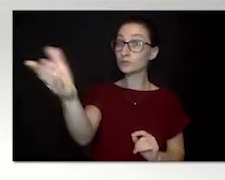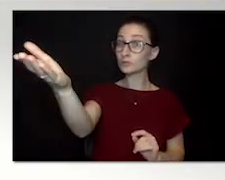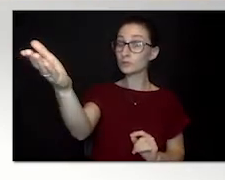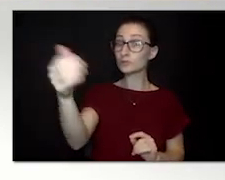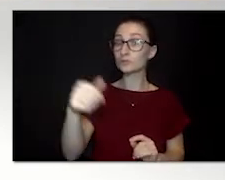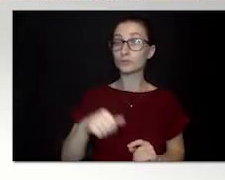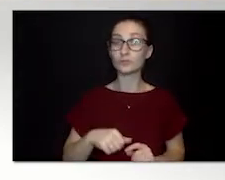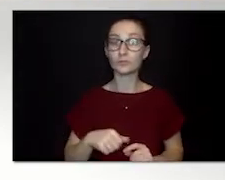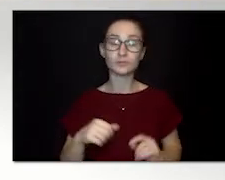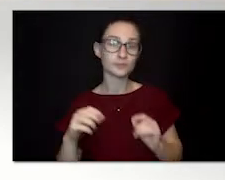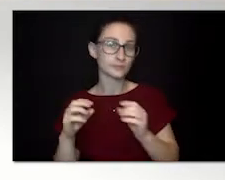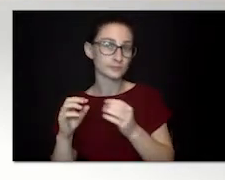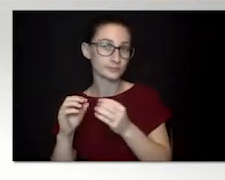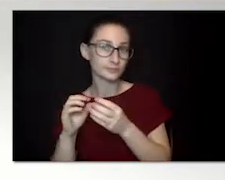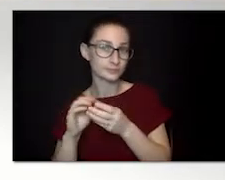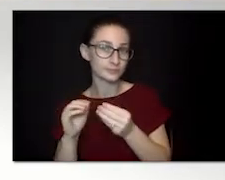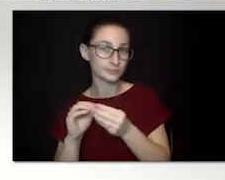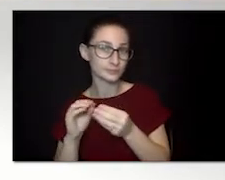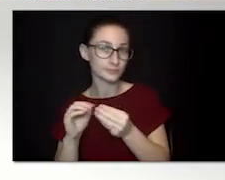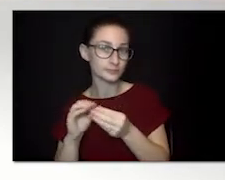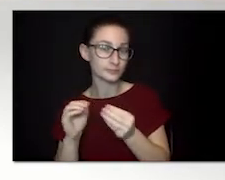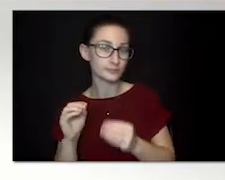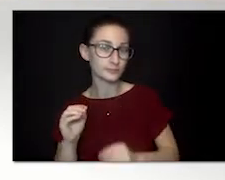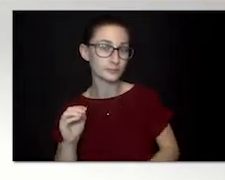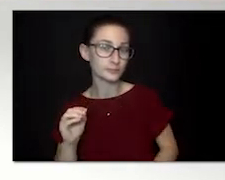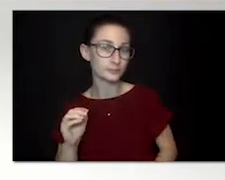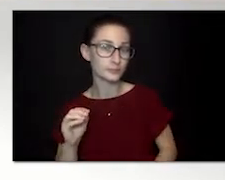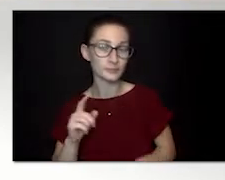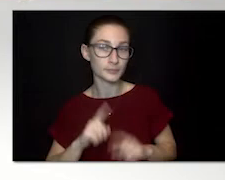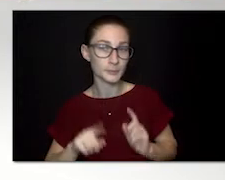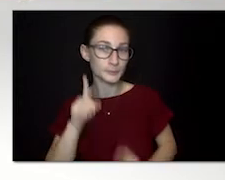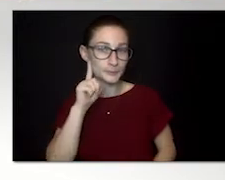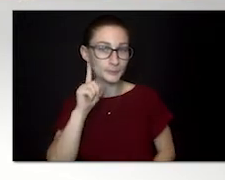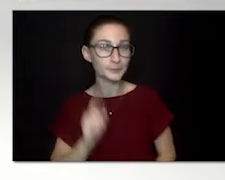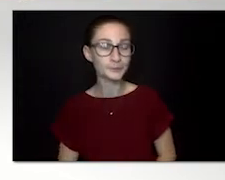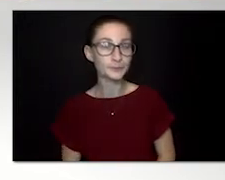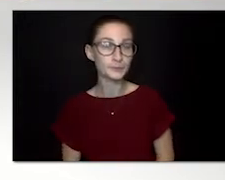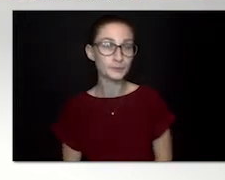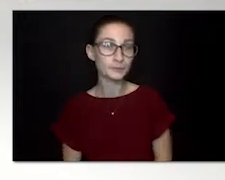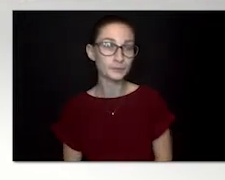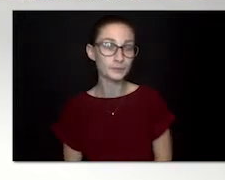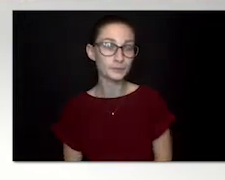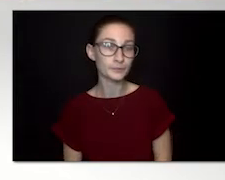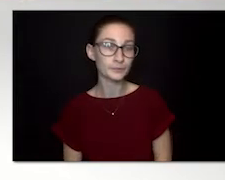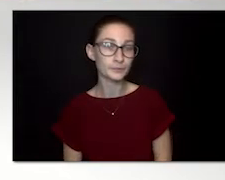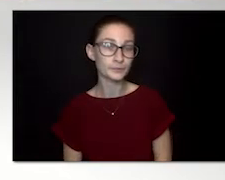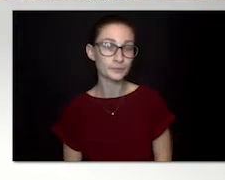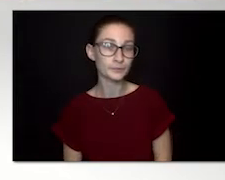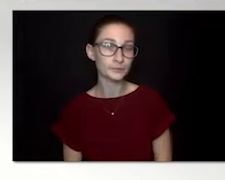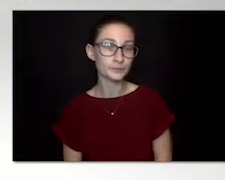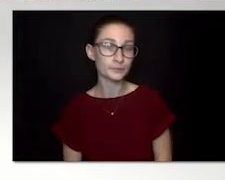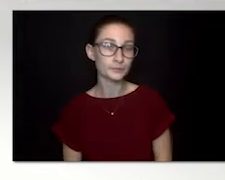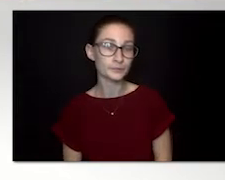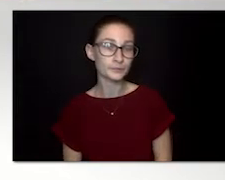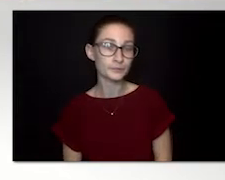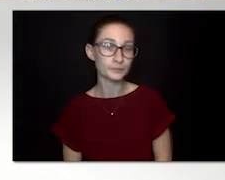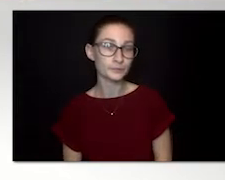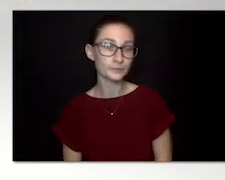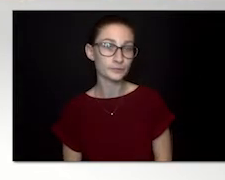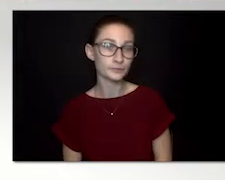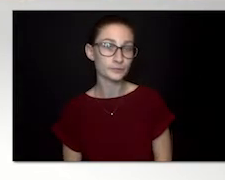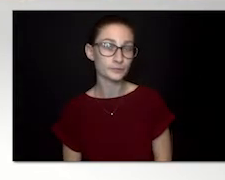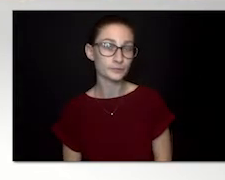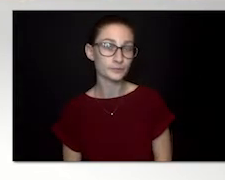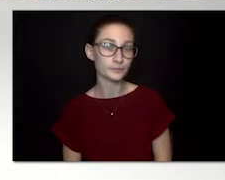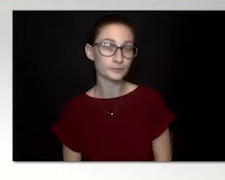there. The qualifications under developmental disability, is that a new thing? Like 5 years ago, 10 years ago, was that how it was